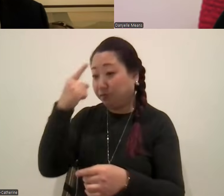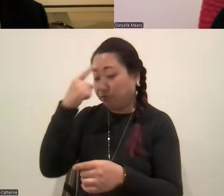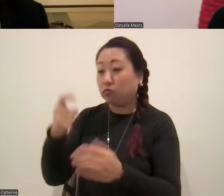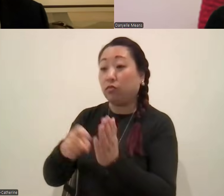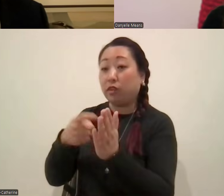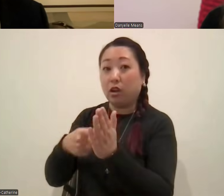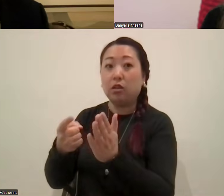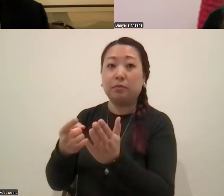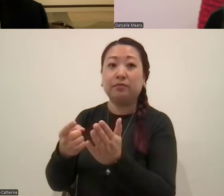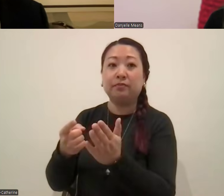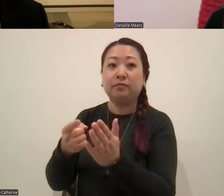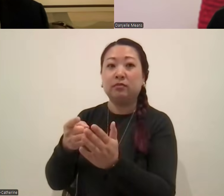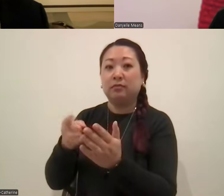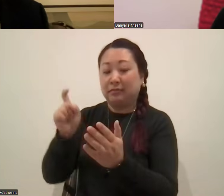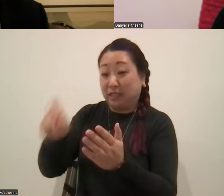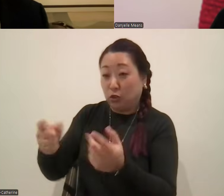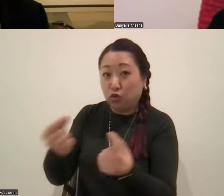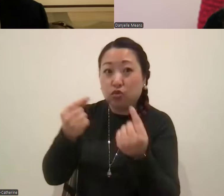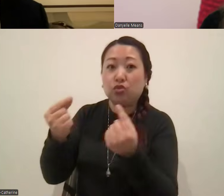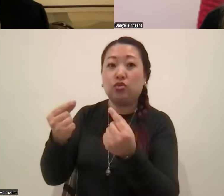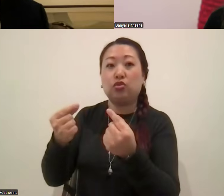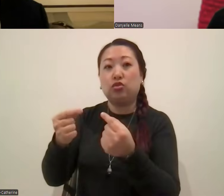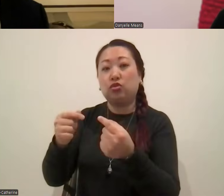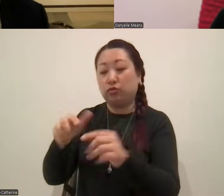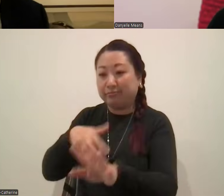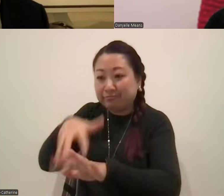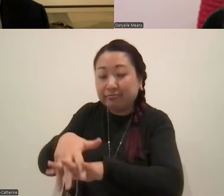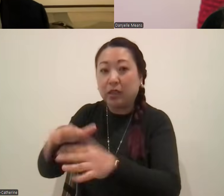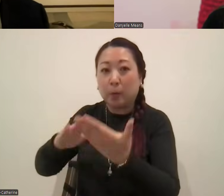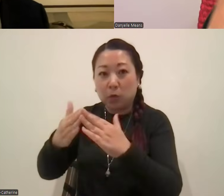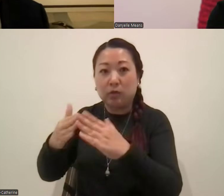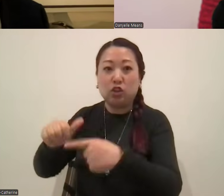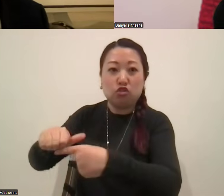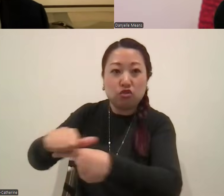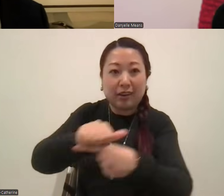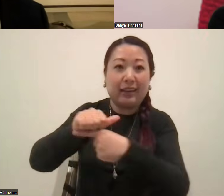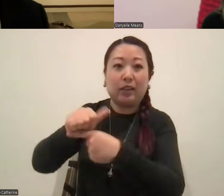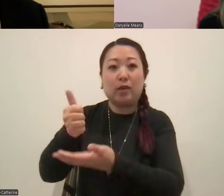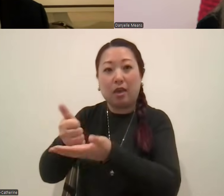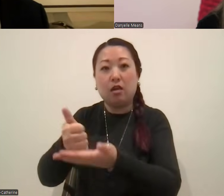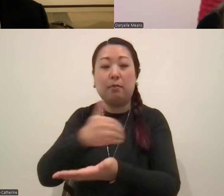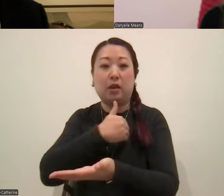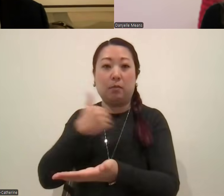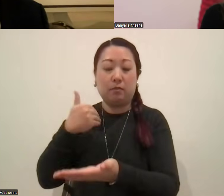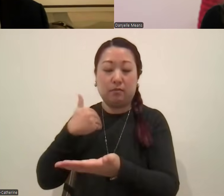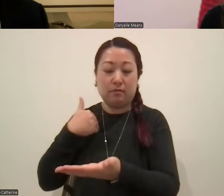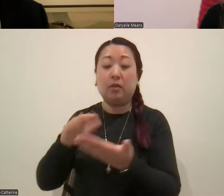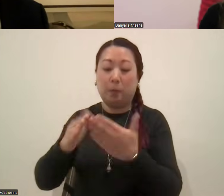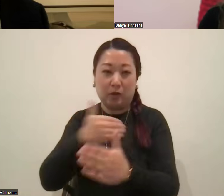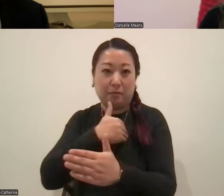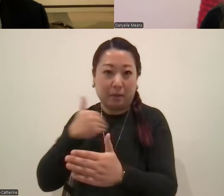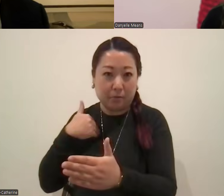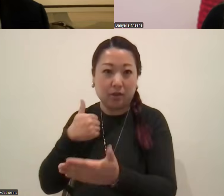with whether it's a road project through a reservation or a